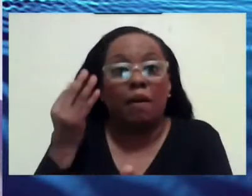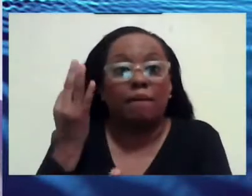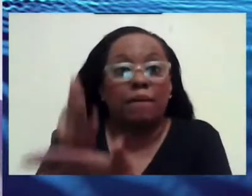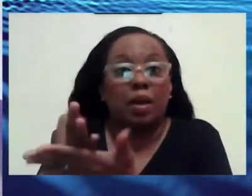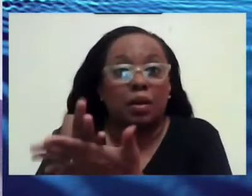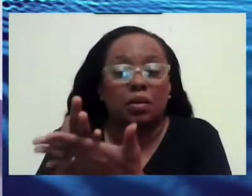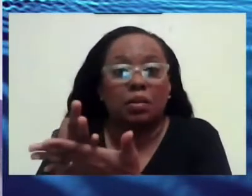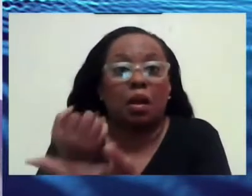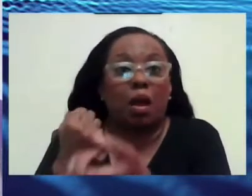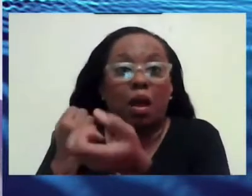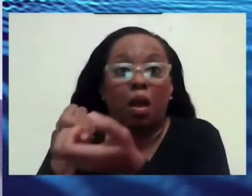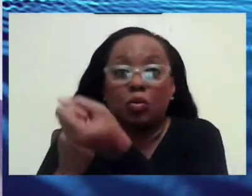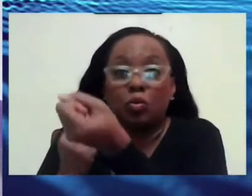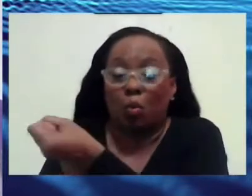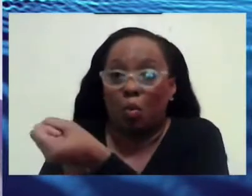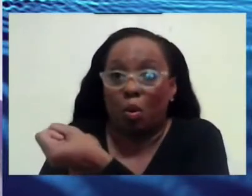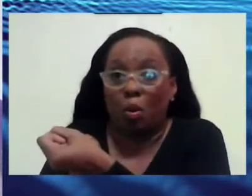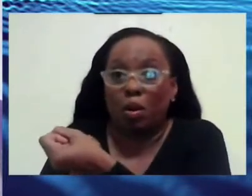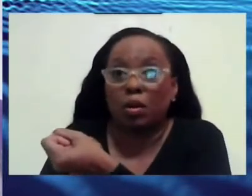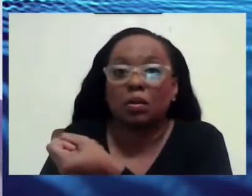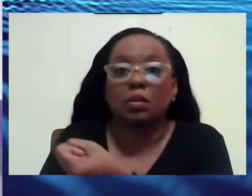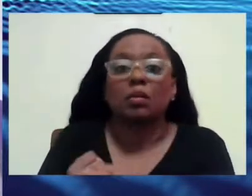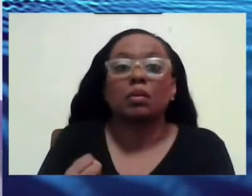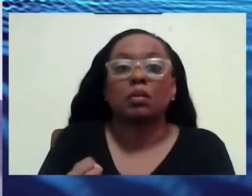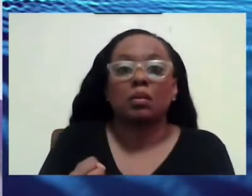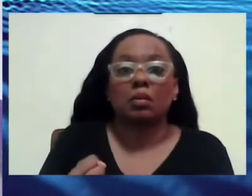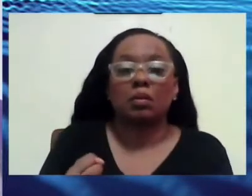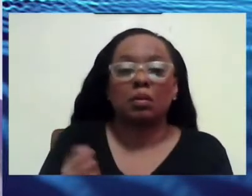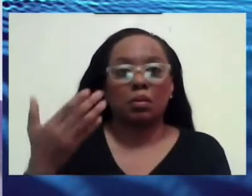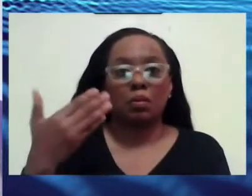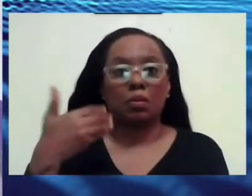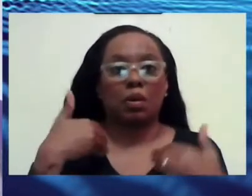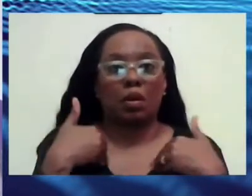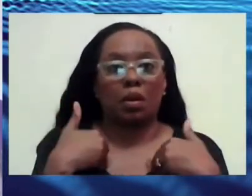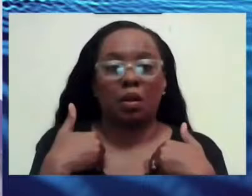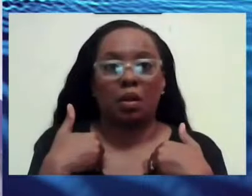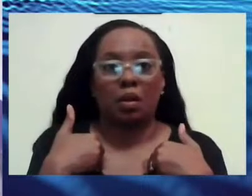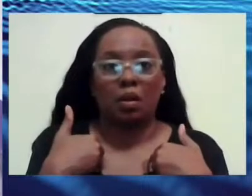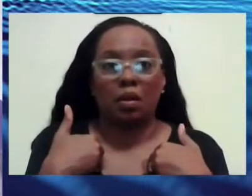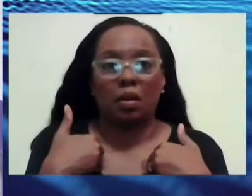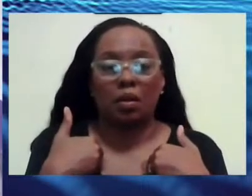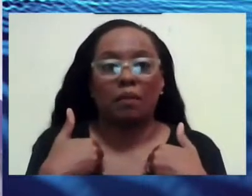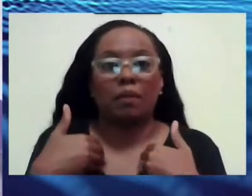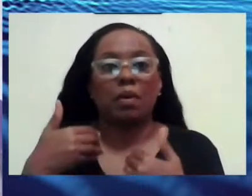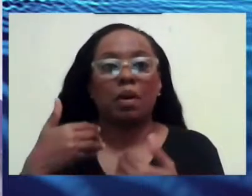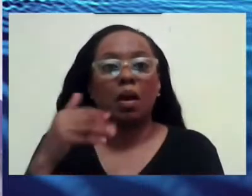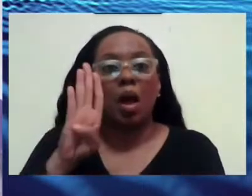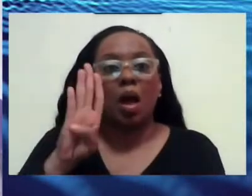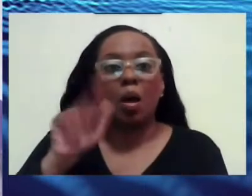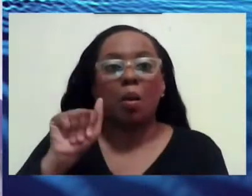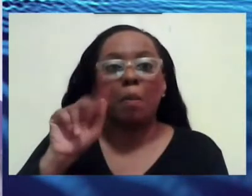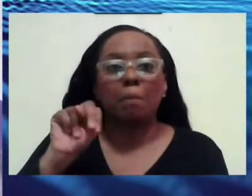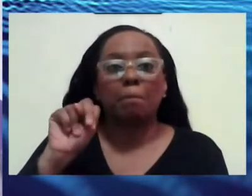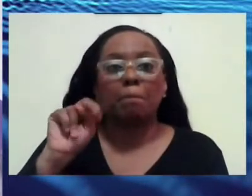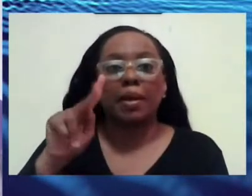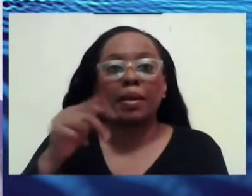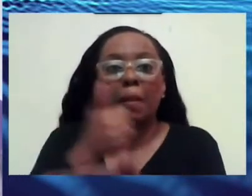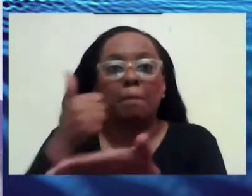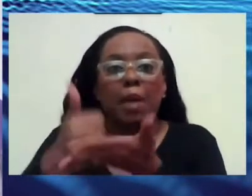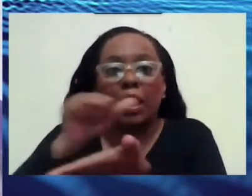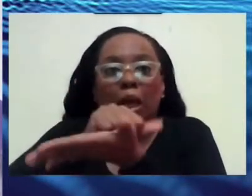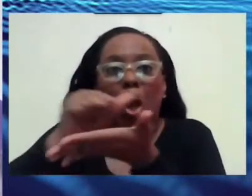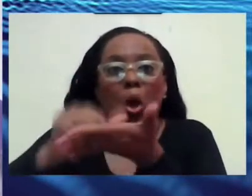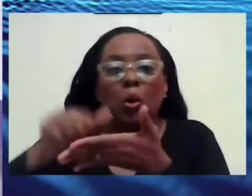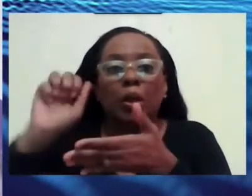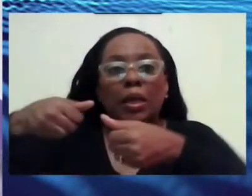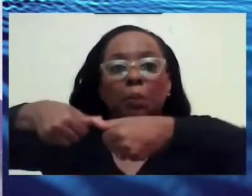St. Vincent and the Grenadines has provided an official bank account to which the deposits can be made.